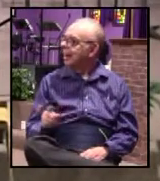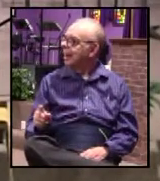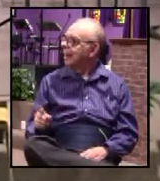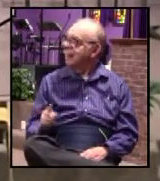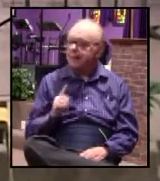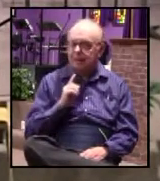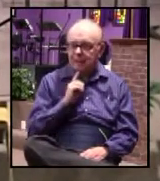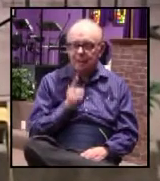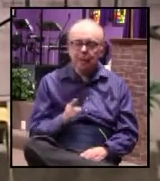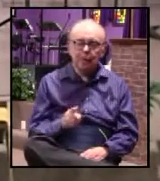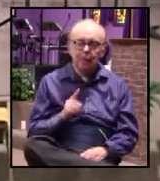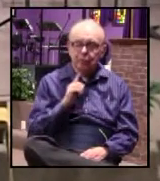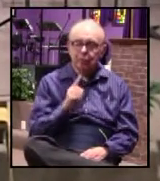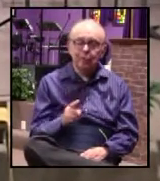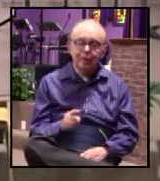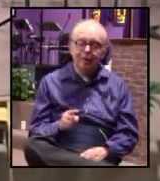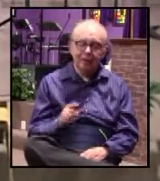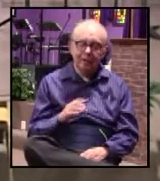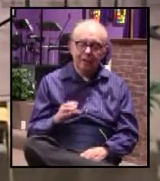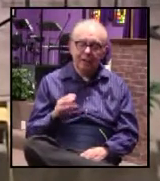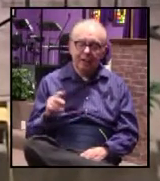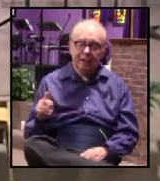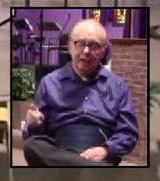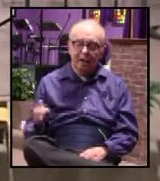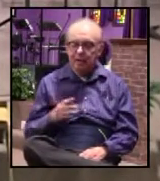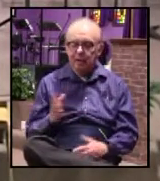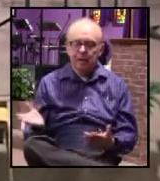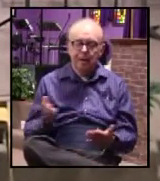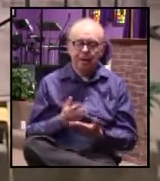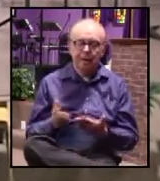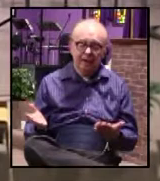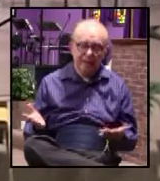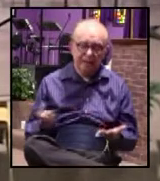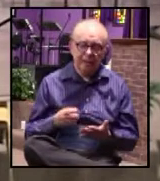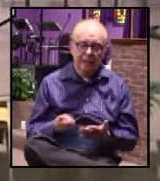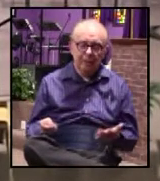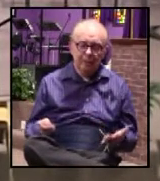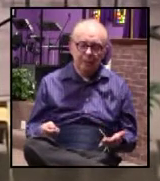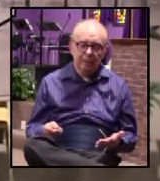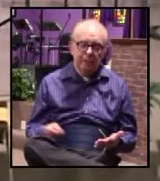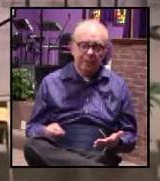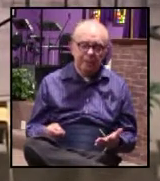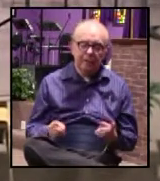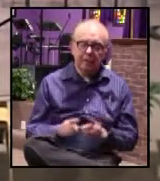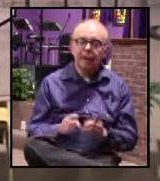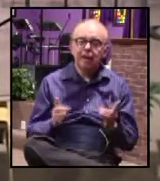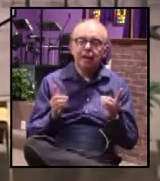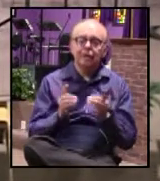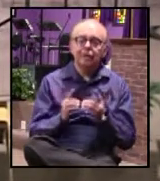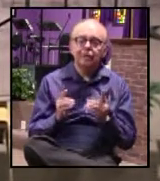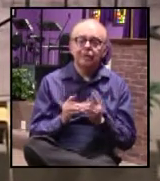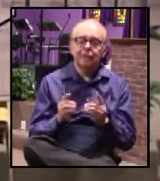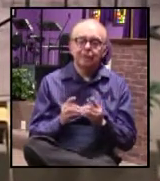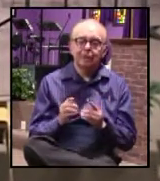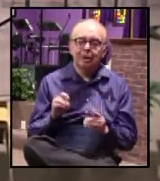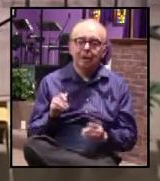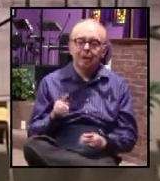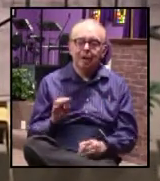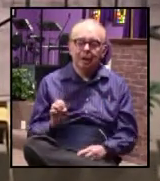Those are chicken pot pies. These other little things that they call chicken pot pies are dessert pies.